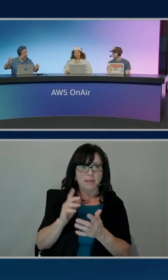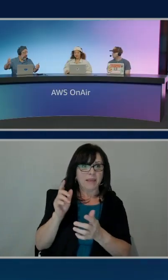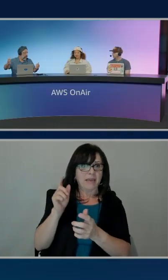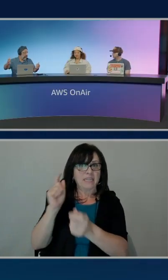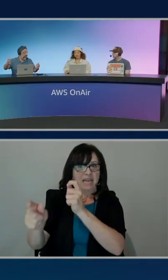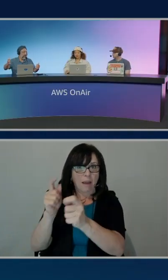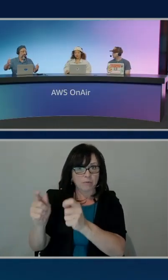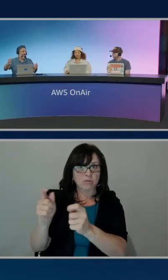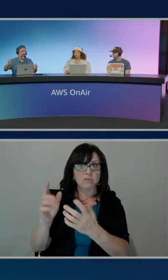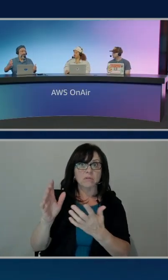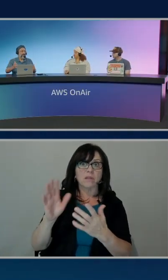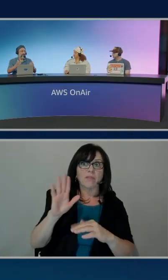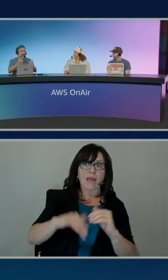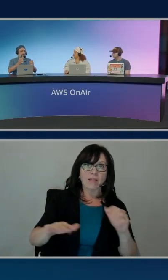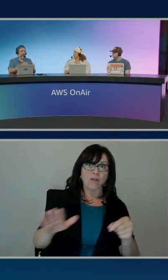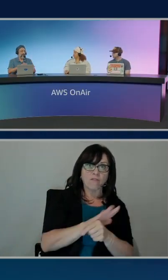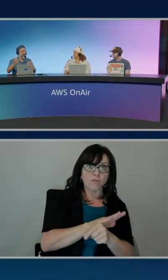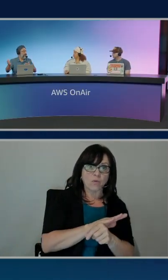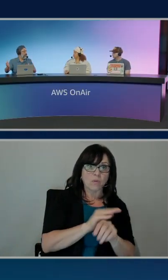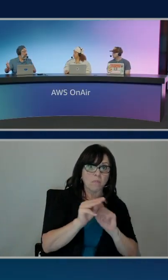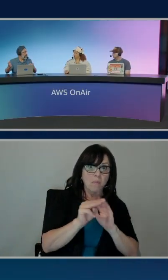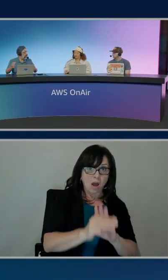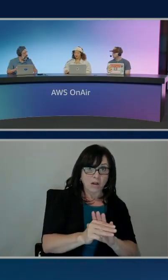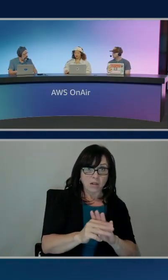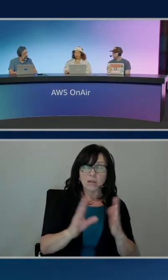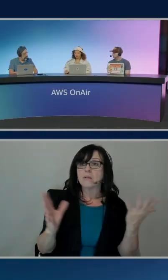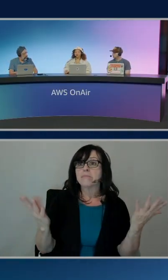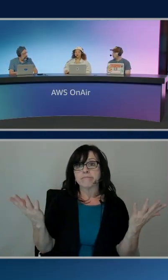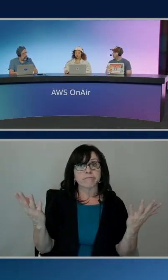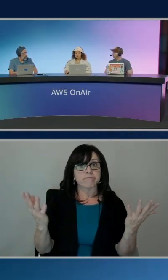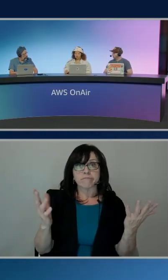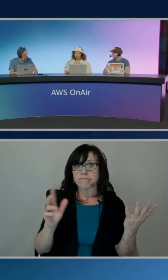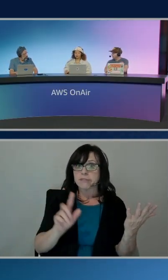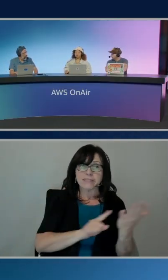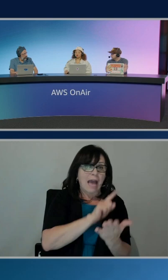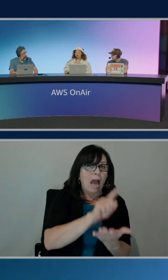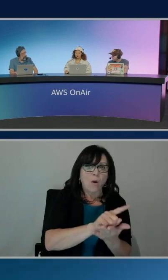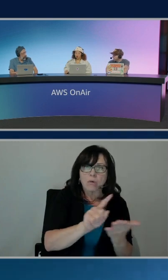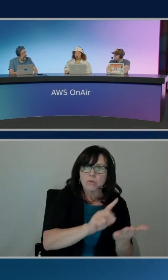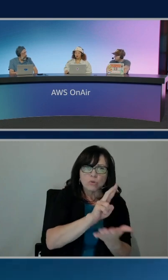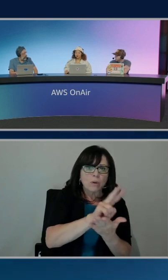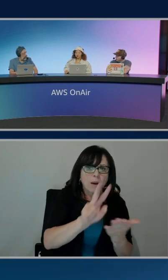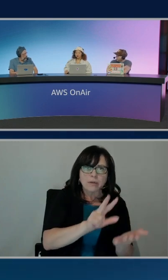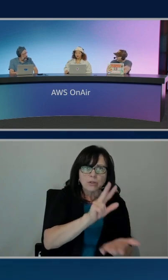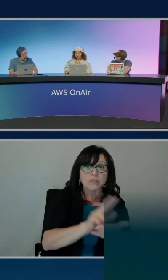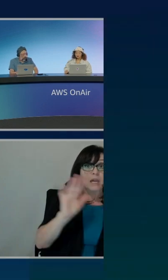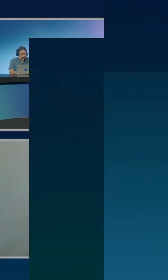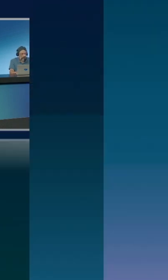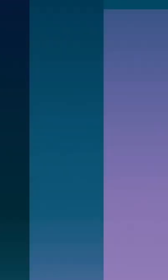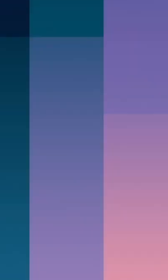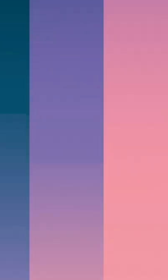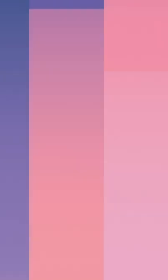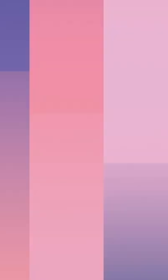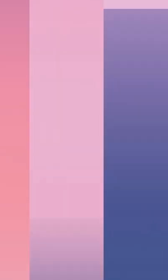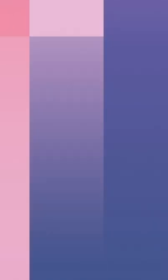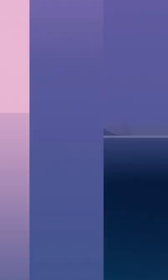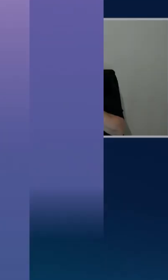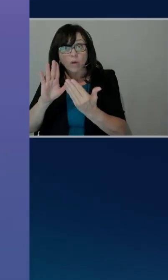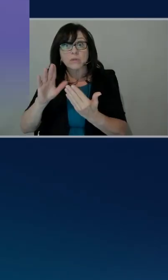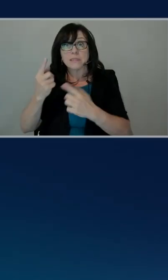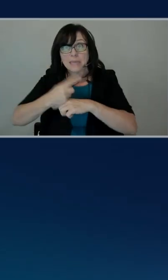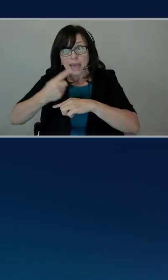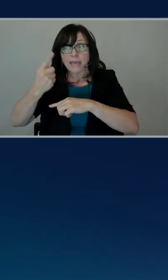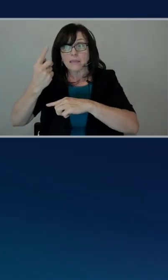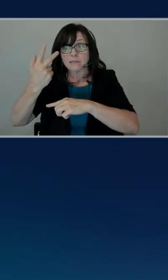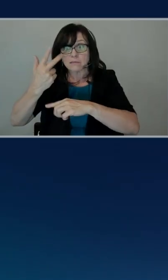model, the Right. difference is literally in hours versus days and weeks. Oh, really? Yes. Okay. That's just a little